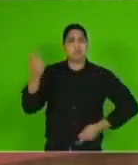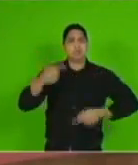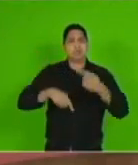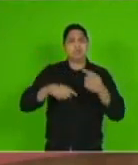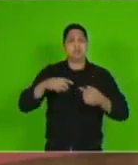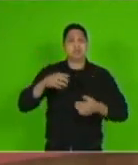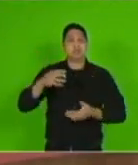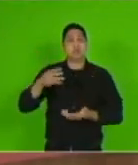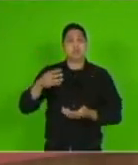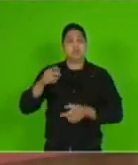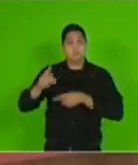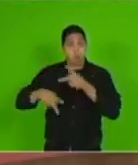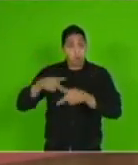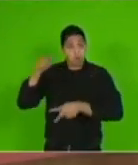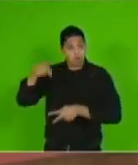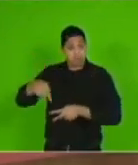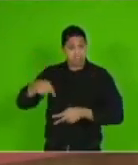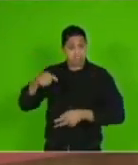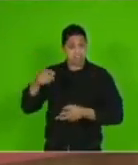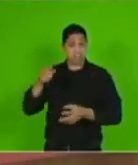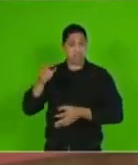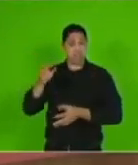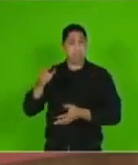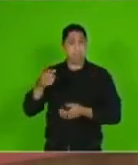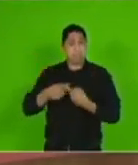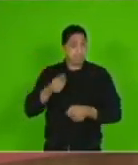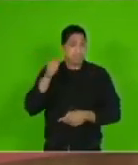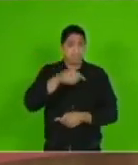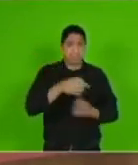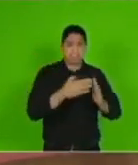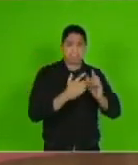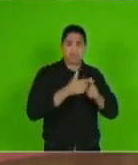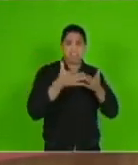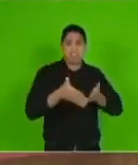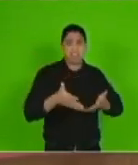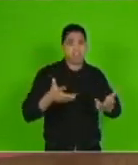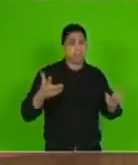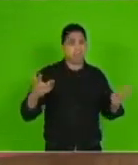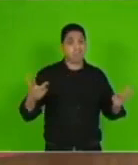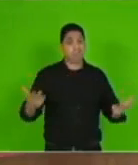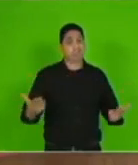We can't speak against Israel and Jewish